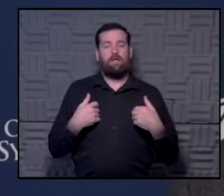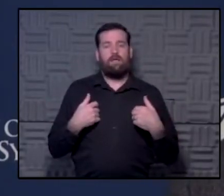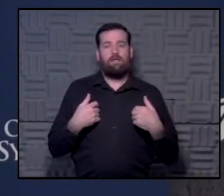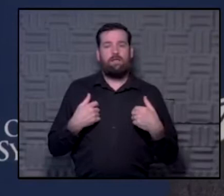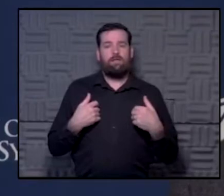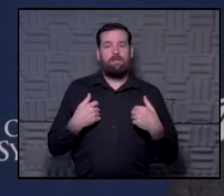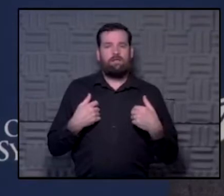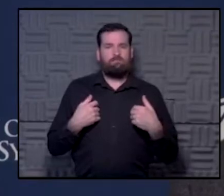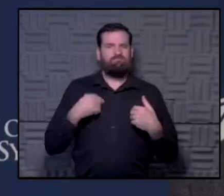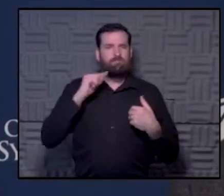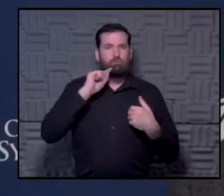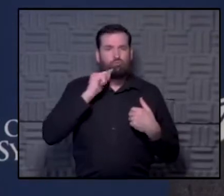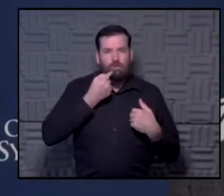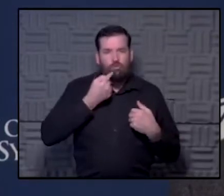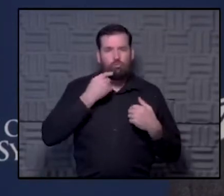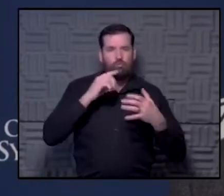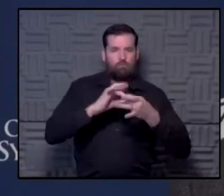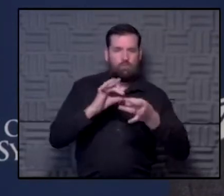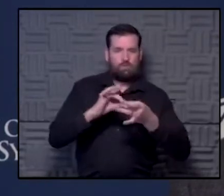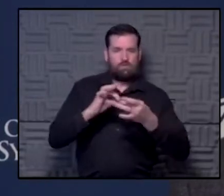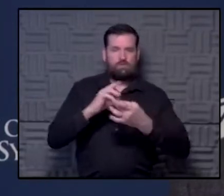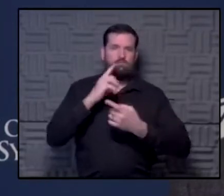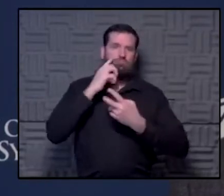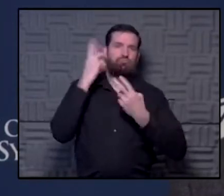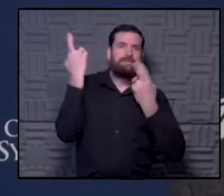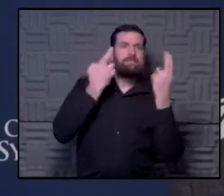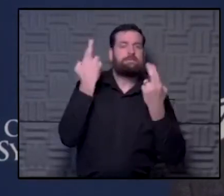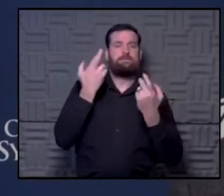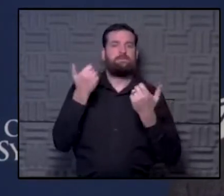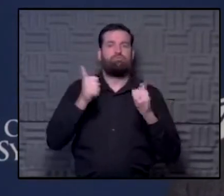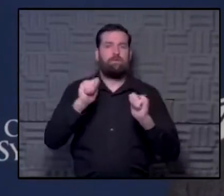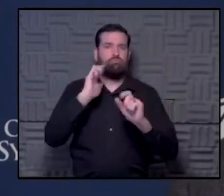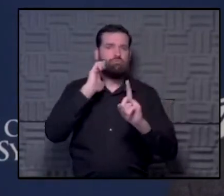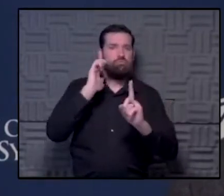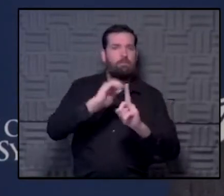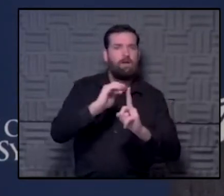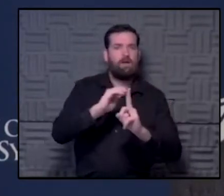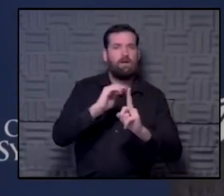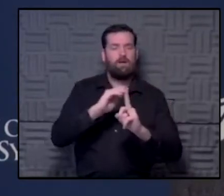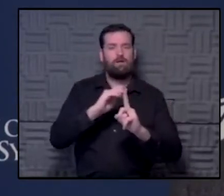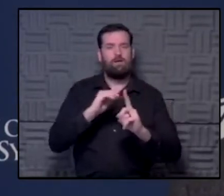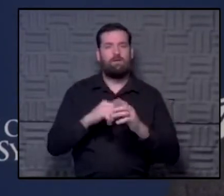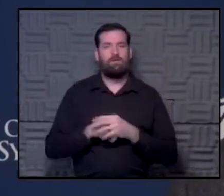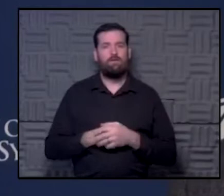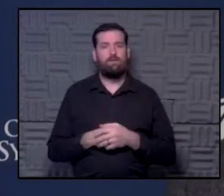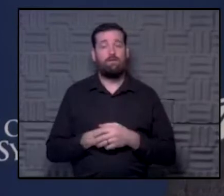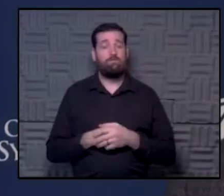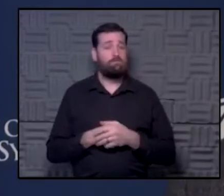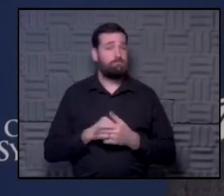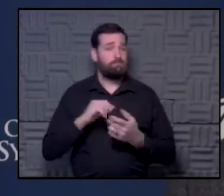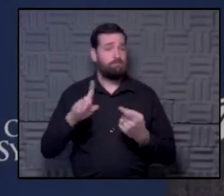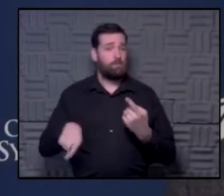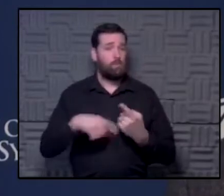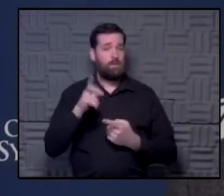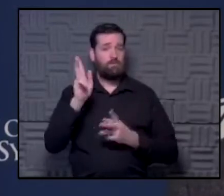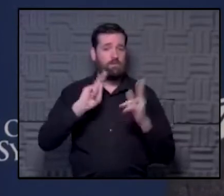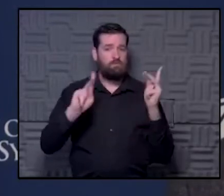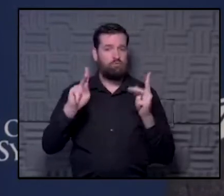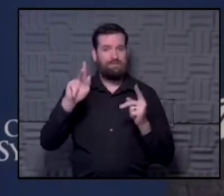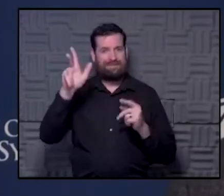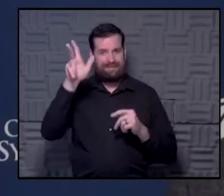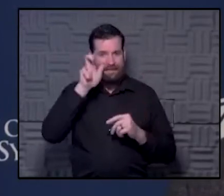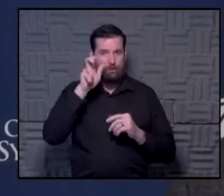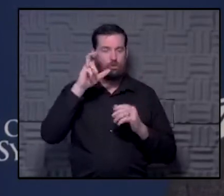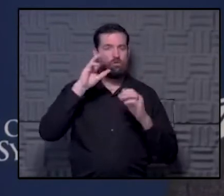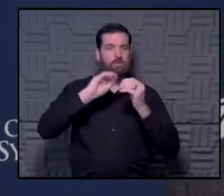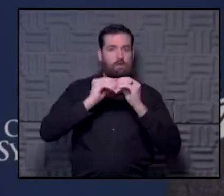the critical voice of reason and trying to remind. And I think that when folks hear the numbers going